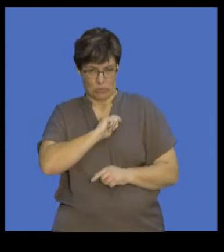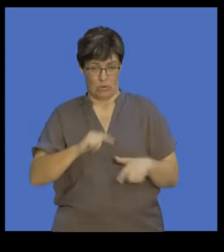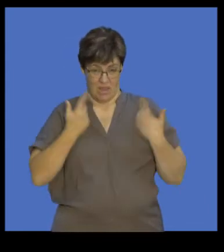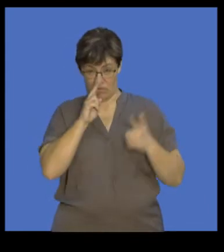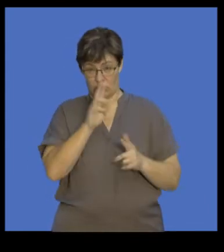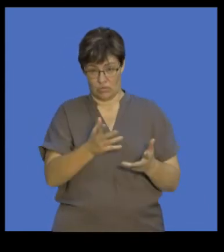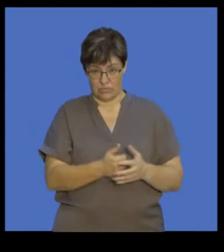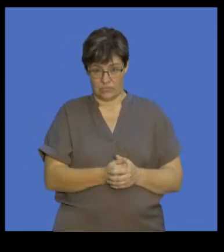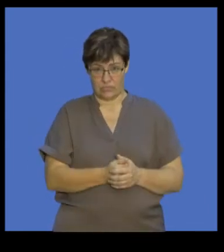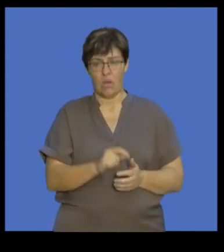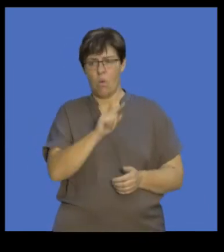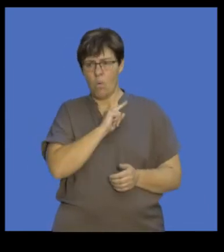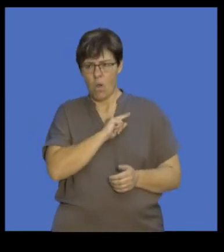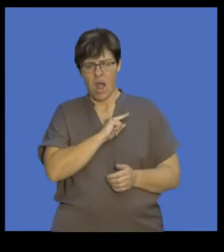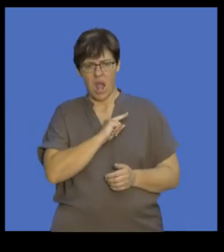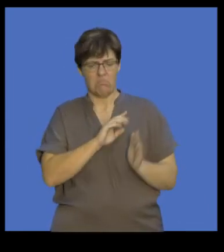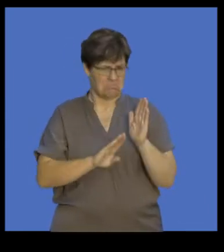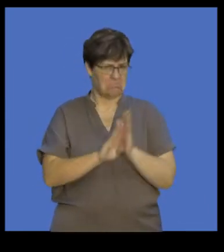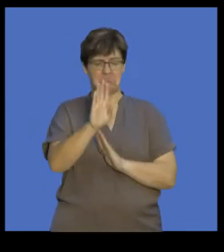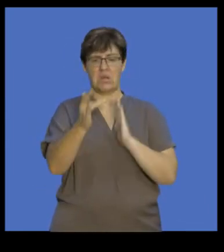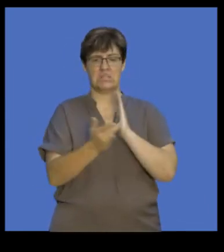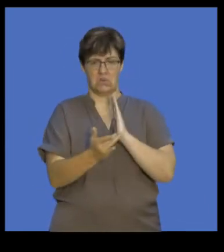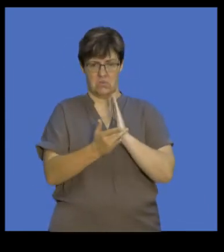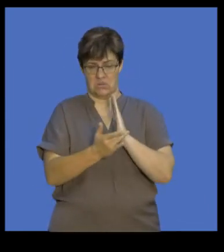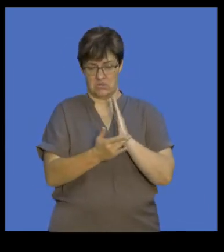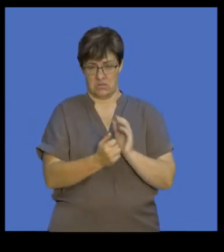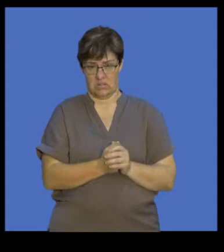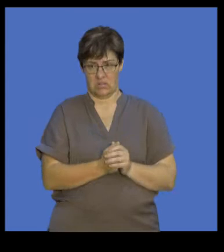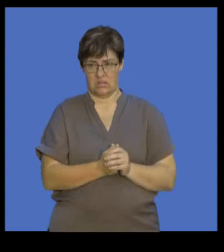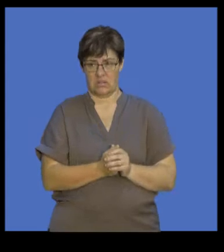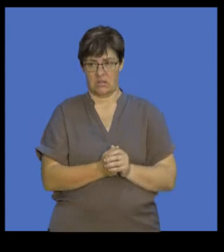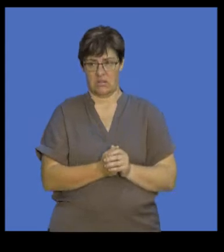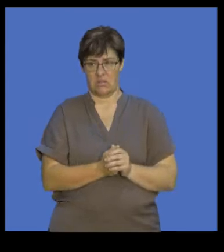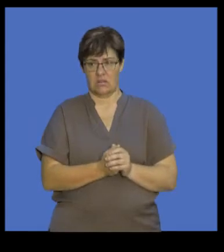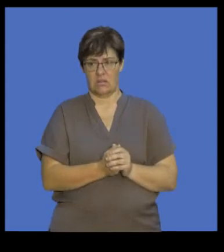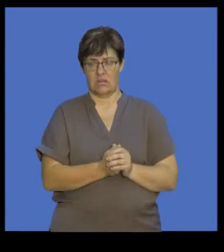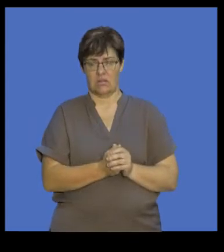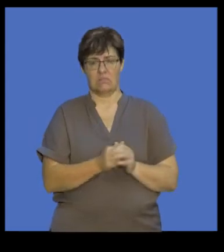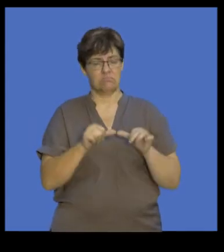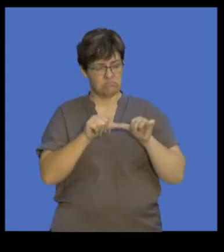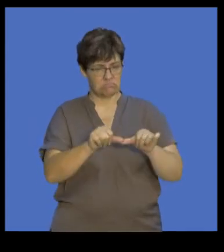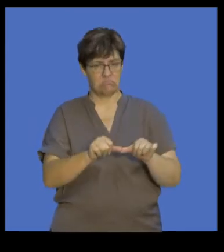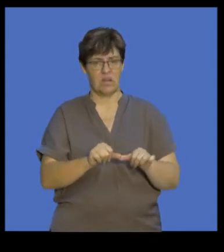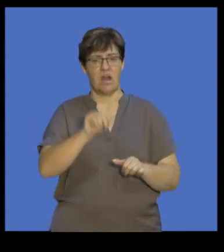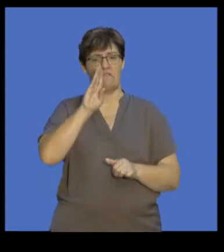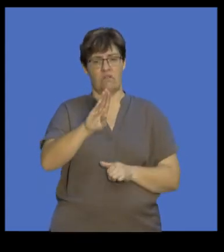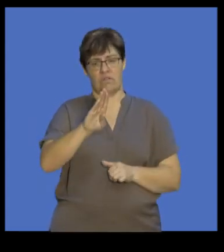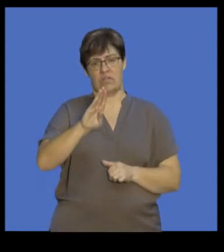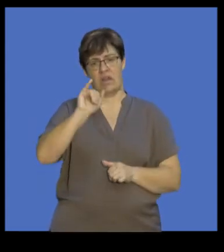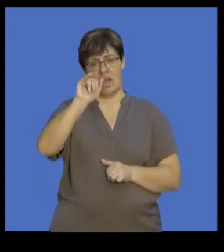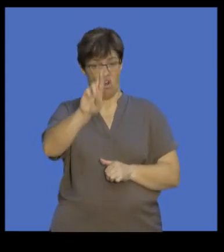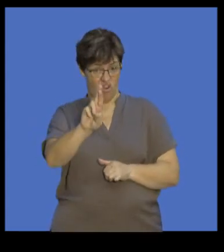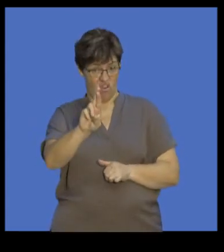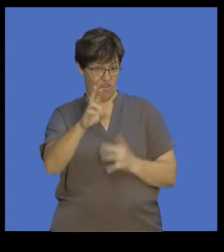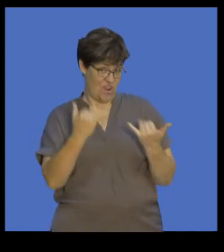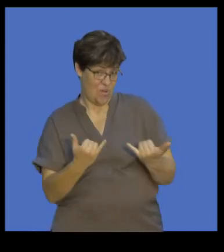life. But due to advancement in technology, because we are living, in the 4th industrial revolution